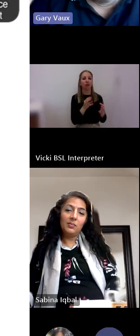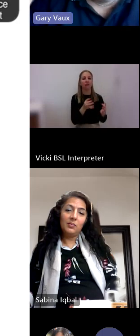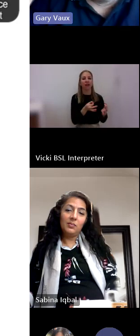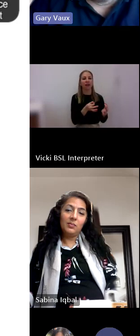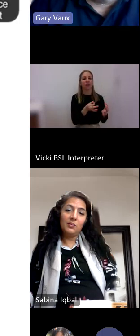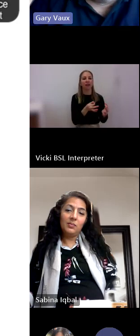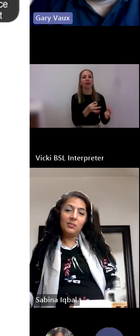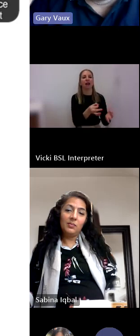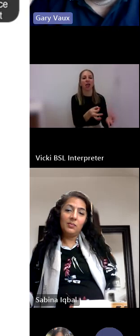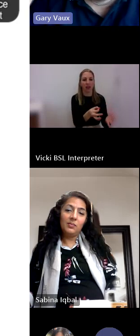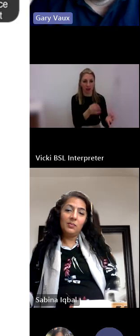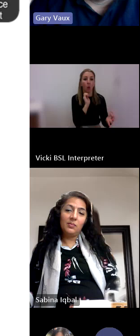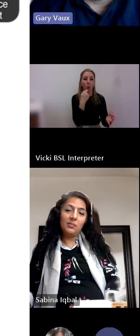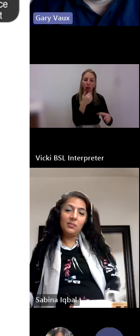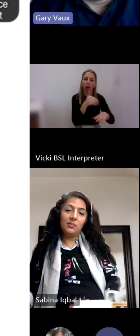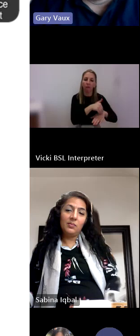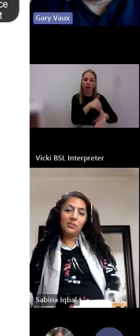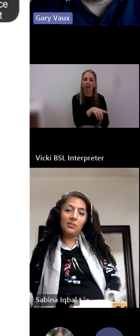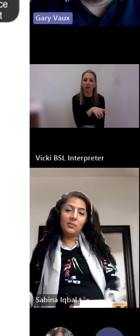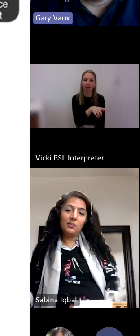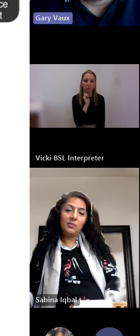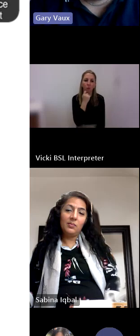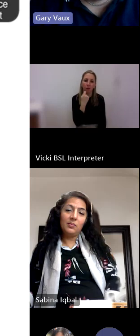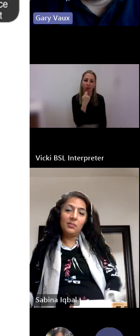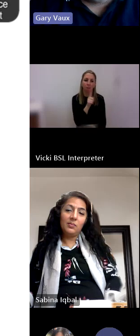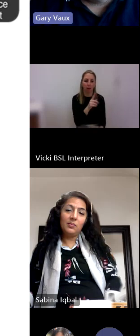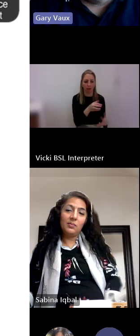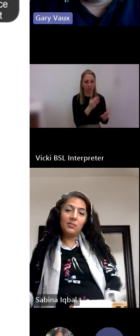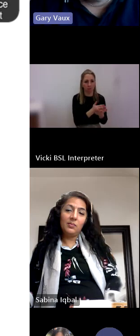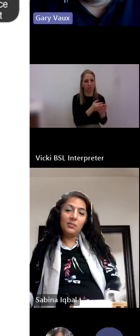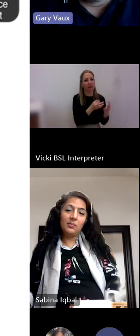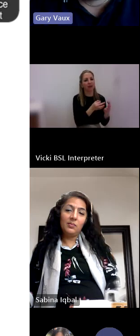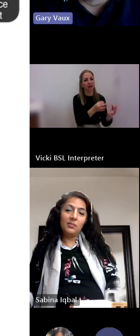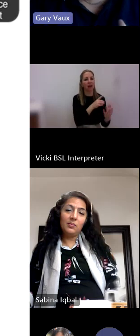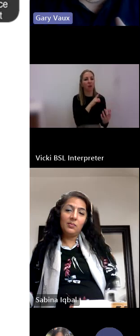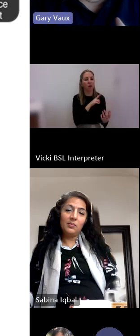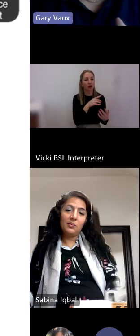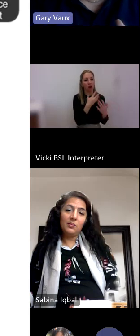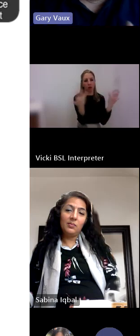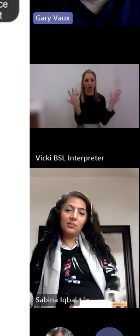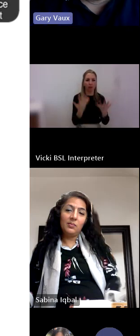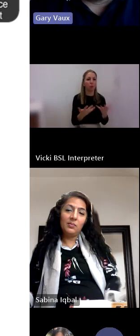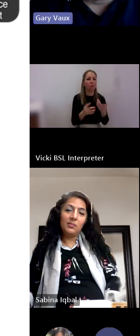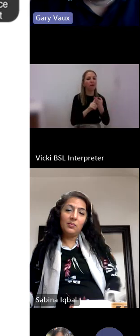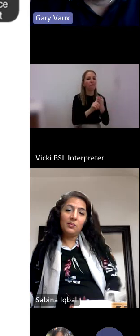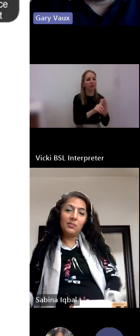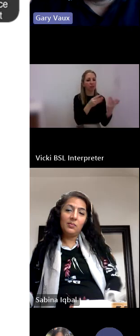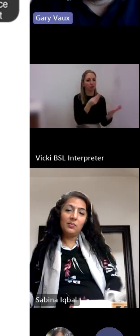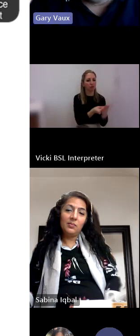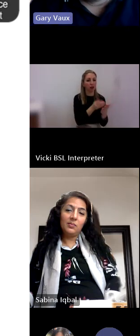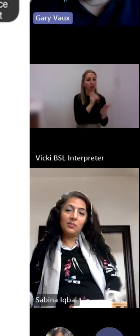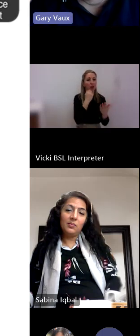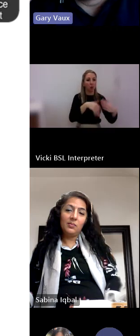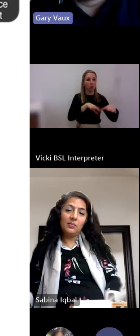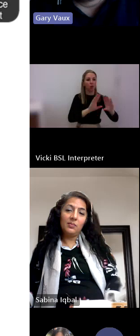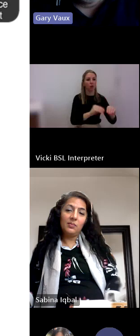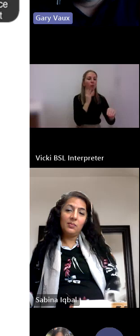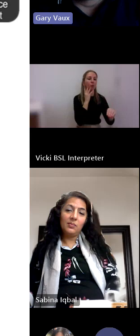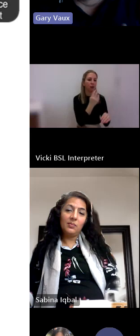before there's an impact. A lot of people are on fixed rate mortgages, which will be coming to an end in